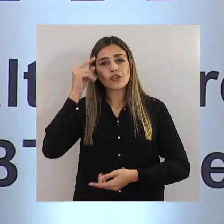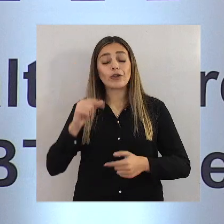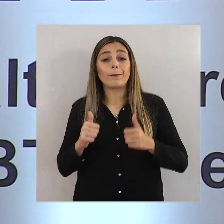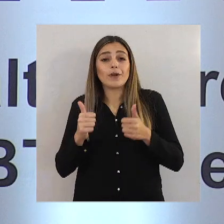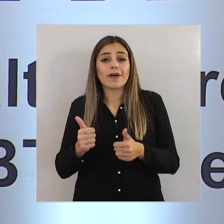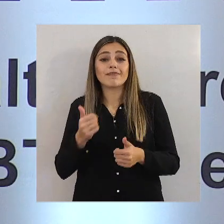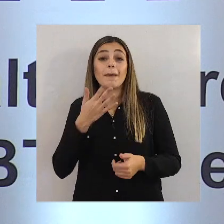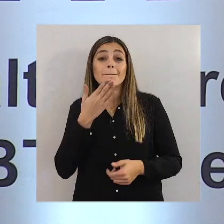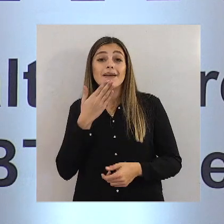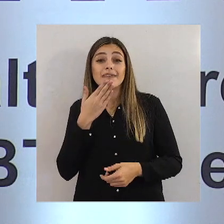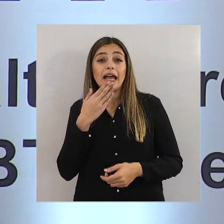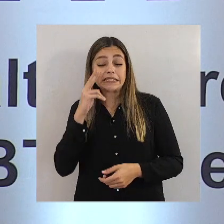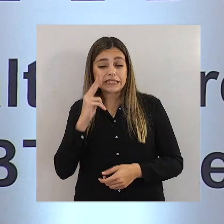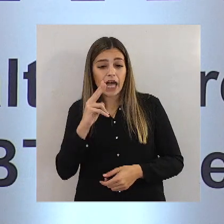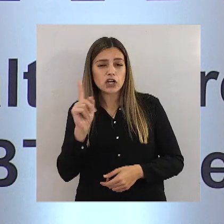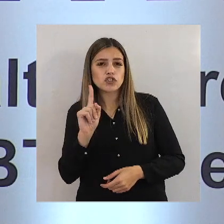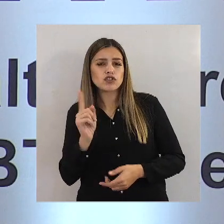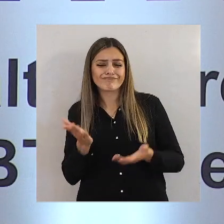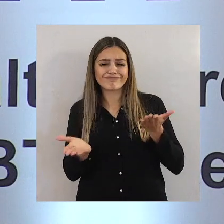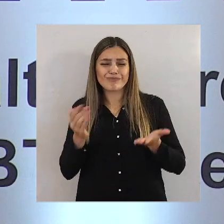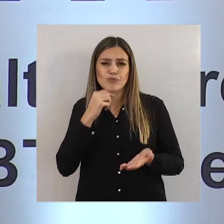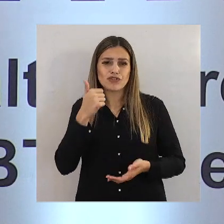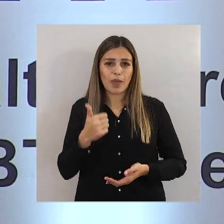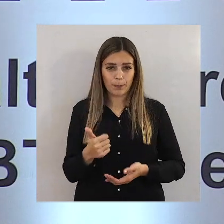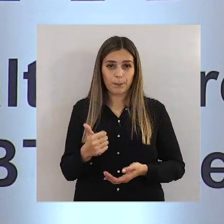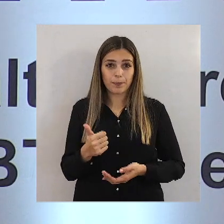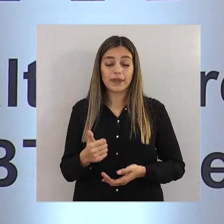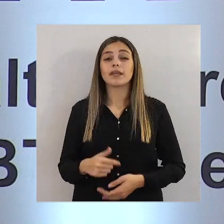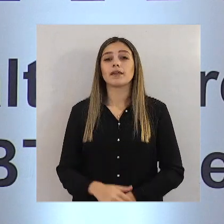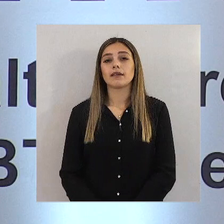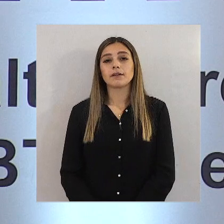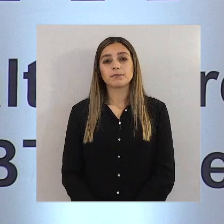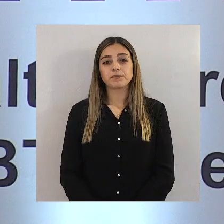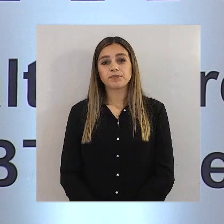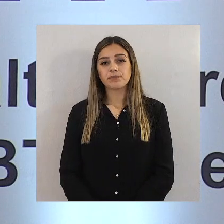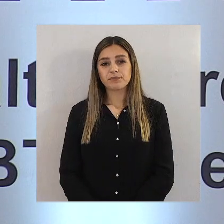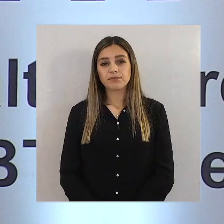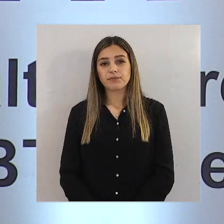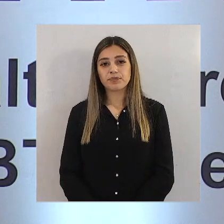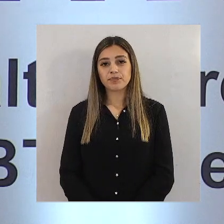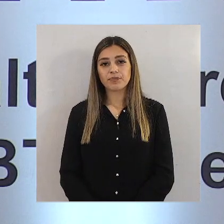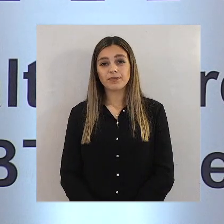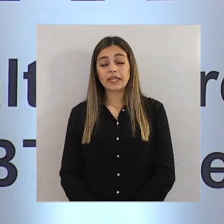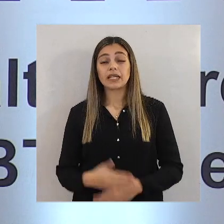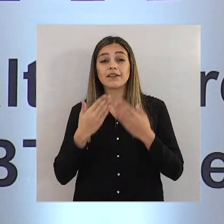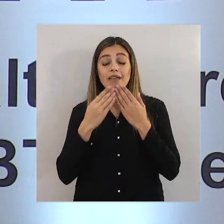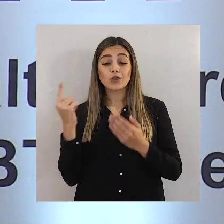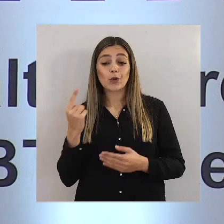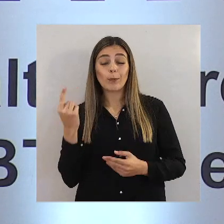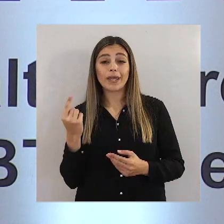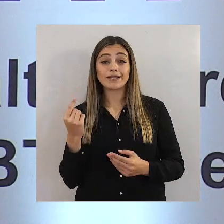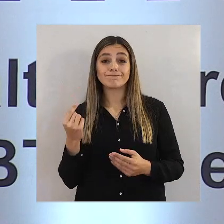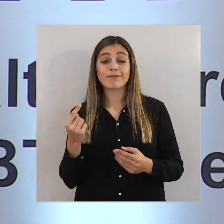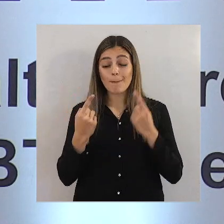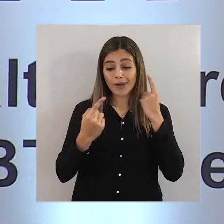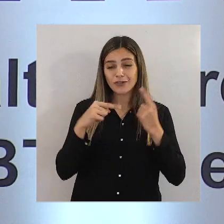very grateful to all the entities and organizations who agreed to be part of this project. And I